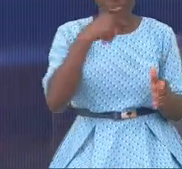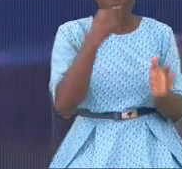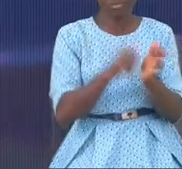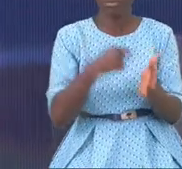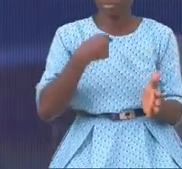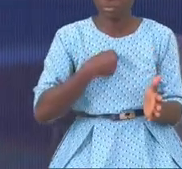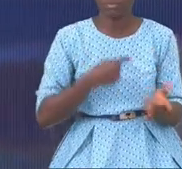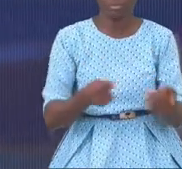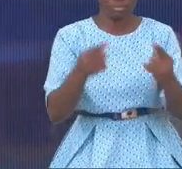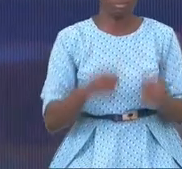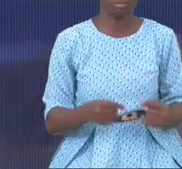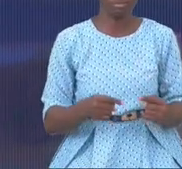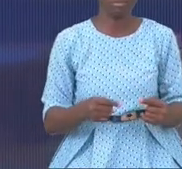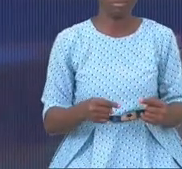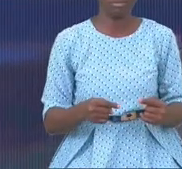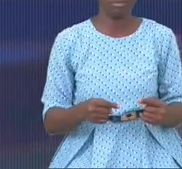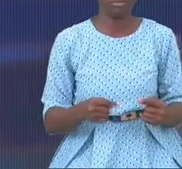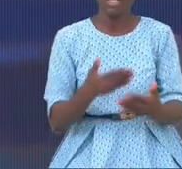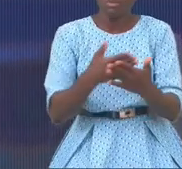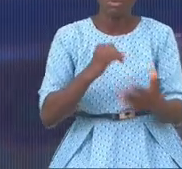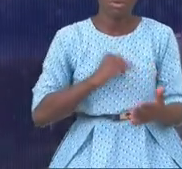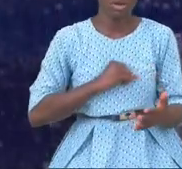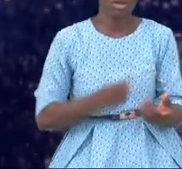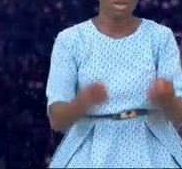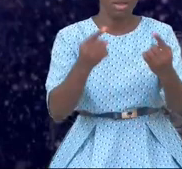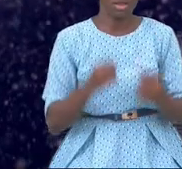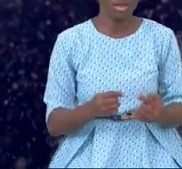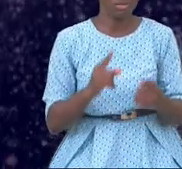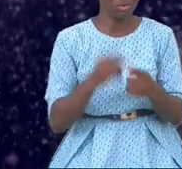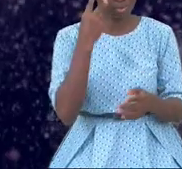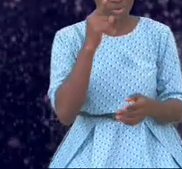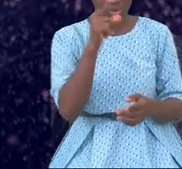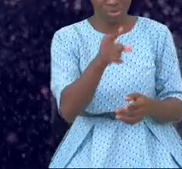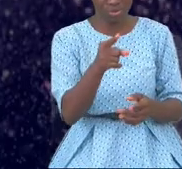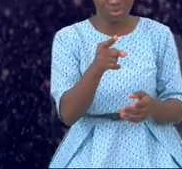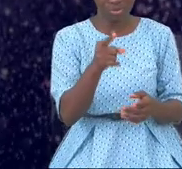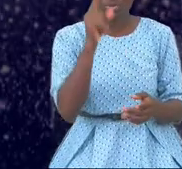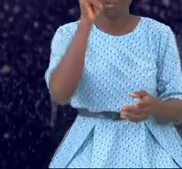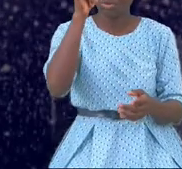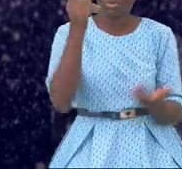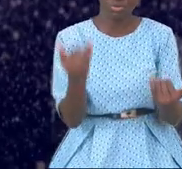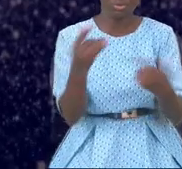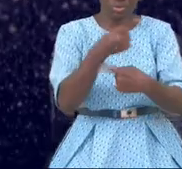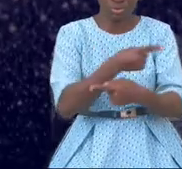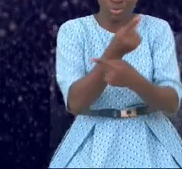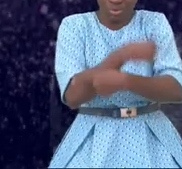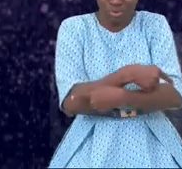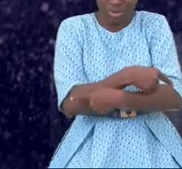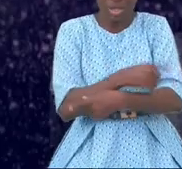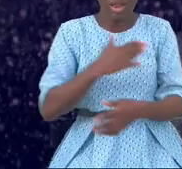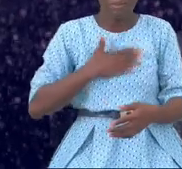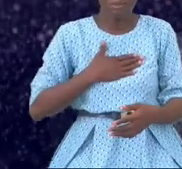today, my thoughts controlled me and my anger against